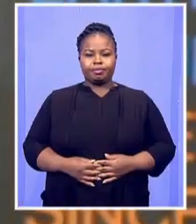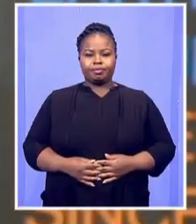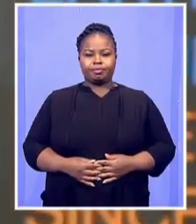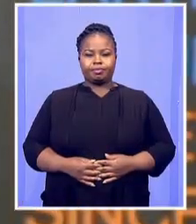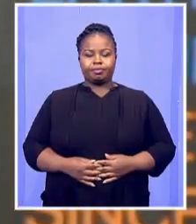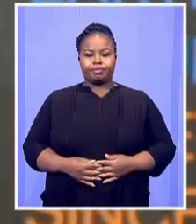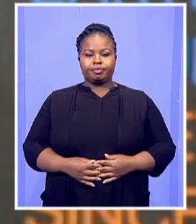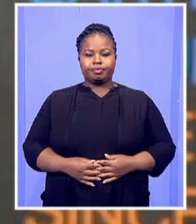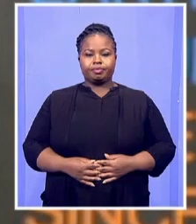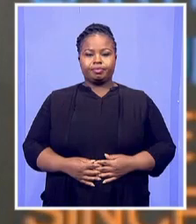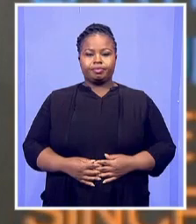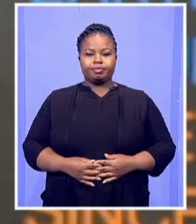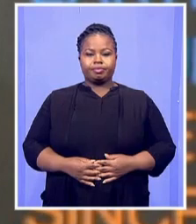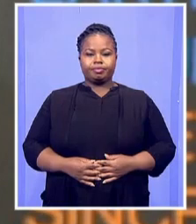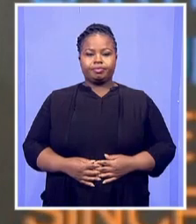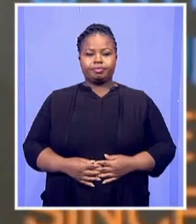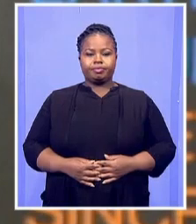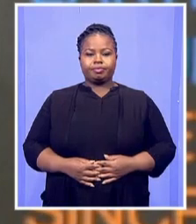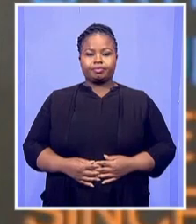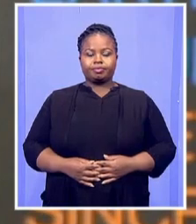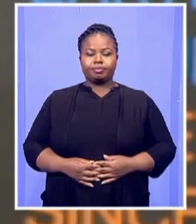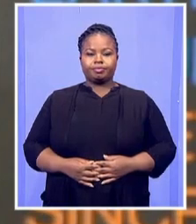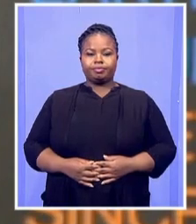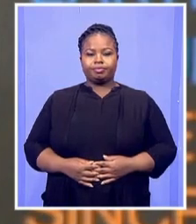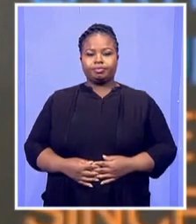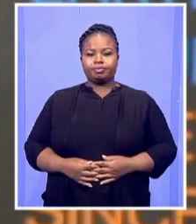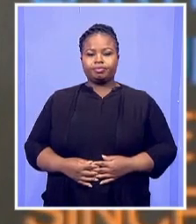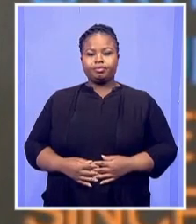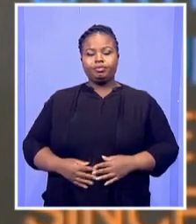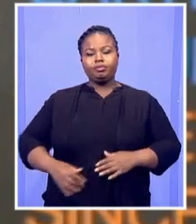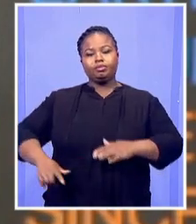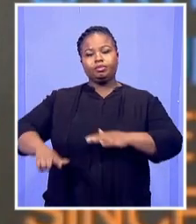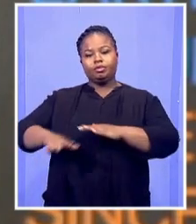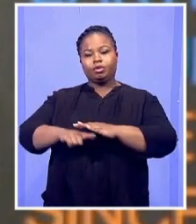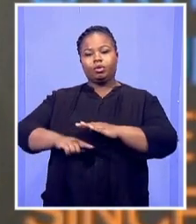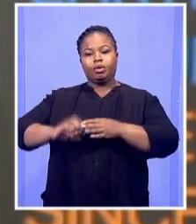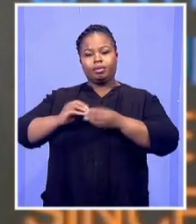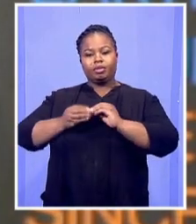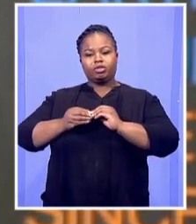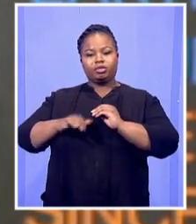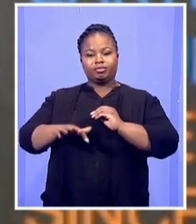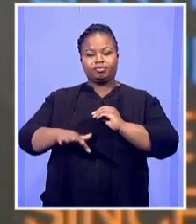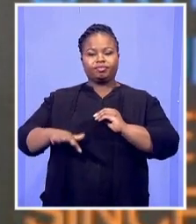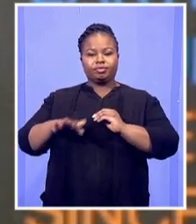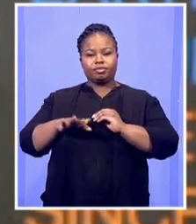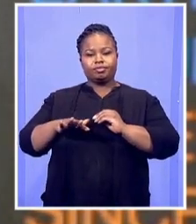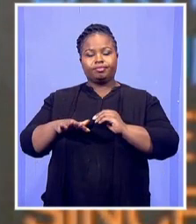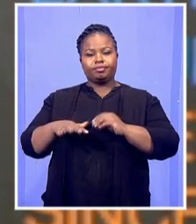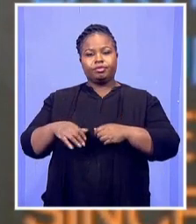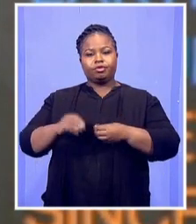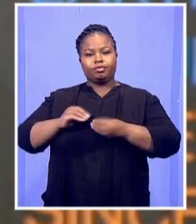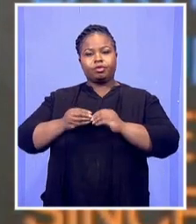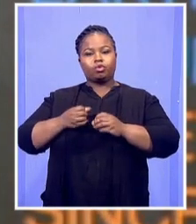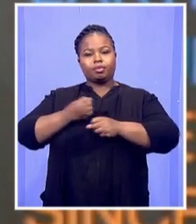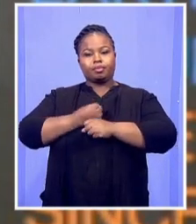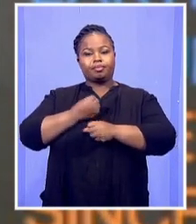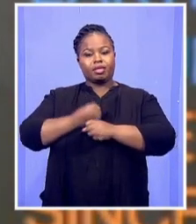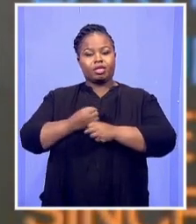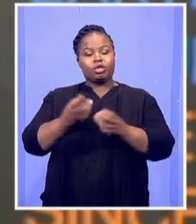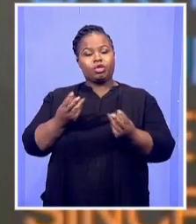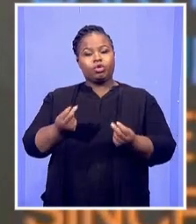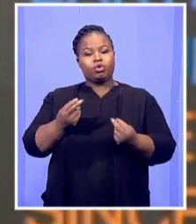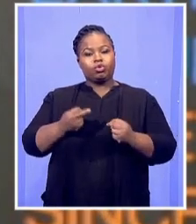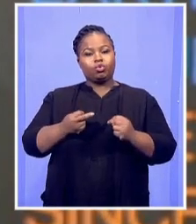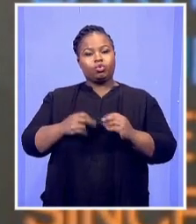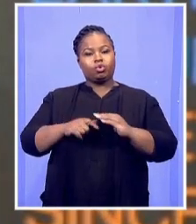Decided to establish its own local manufacturing facility for the complete production of the new